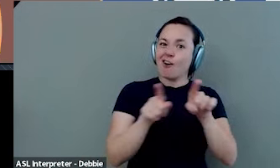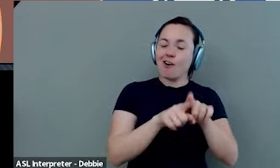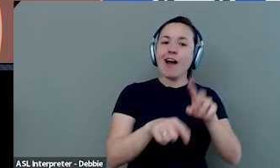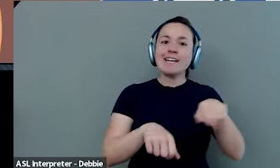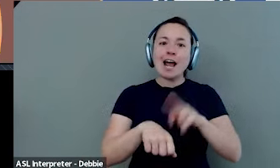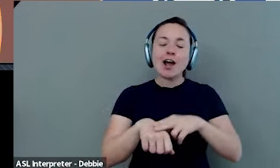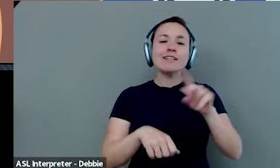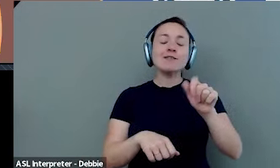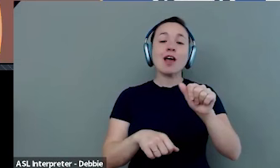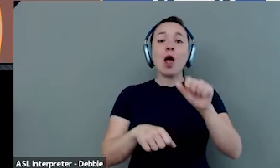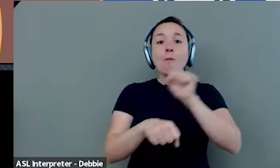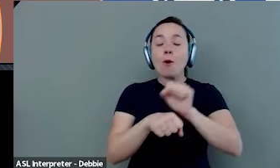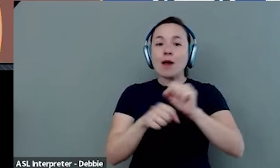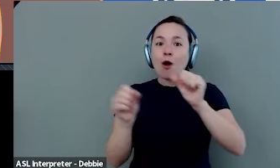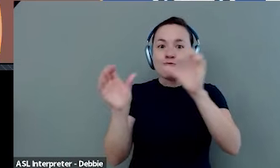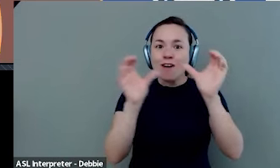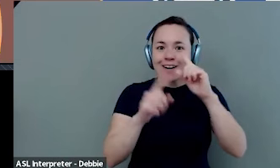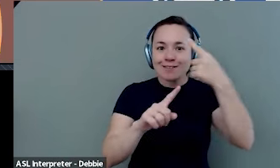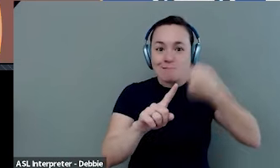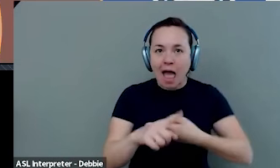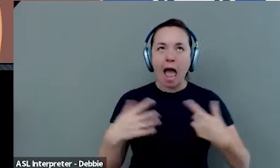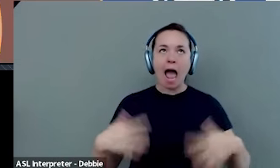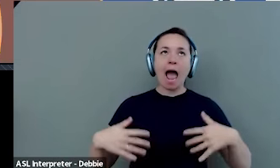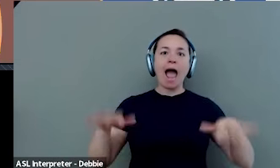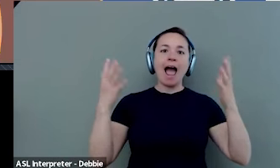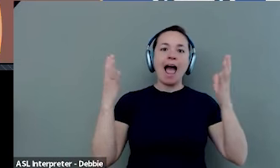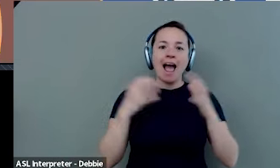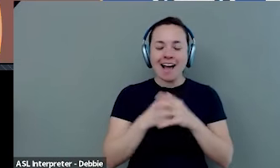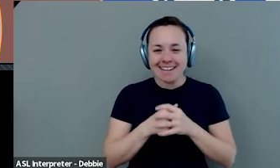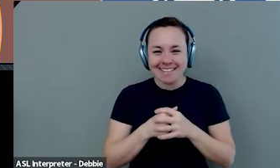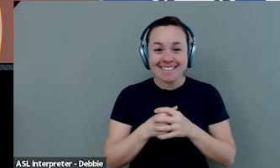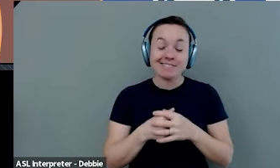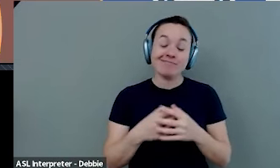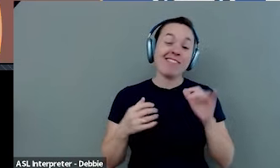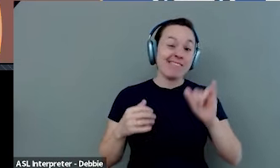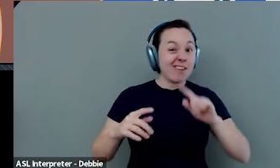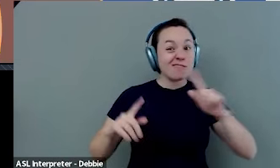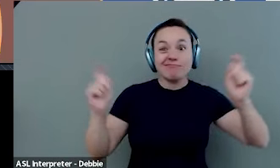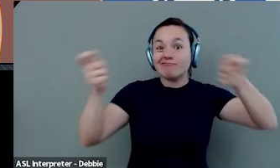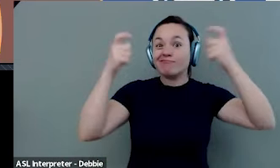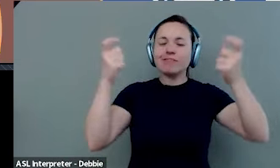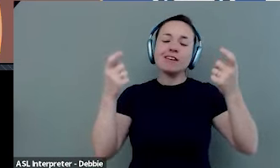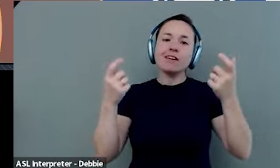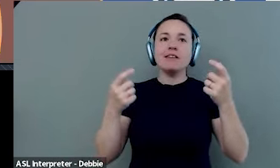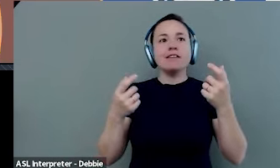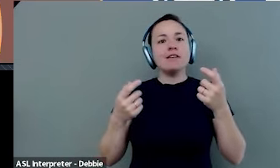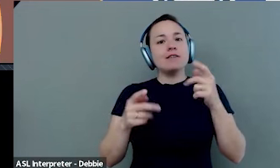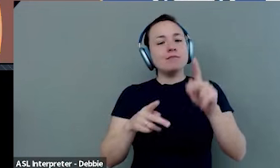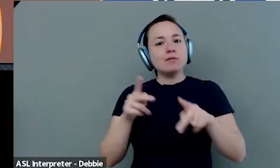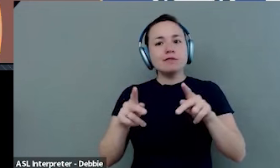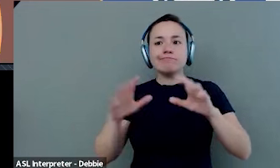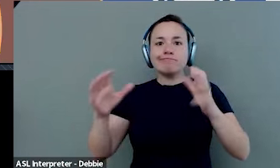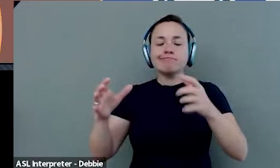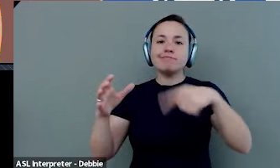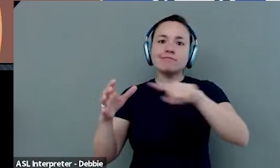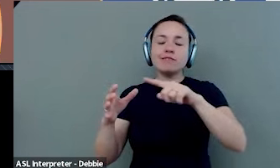Disability Employment Awareness Month and DEEM, which really celebrates the contributions of what disabled